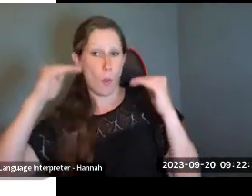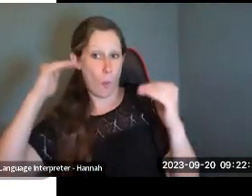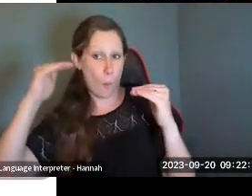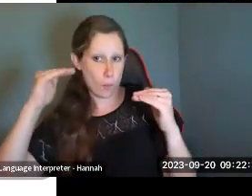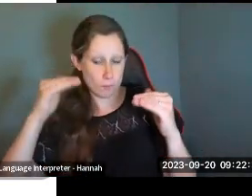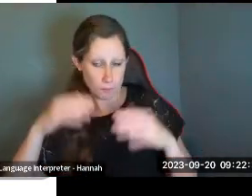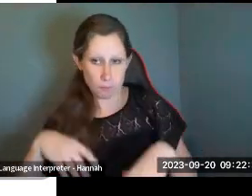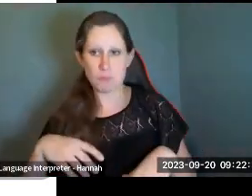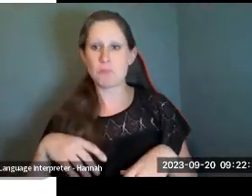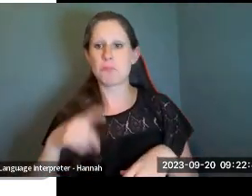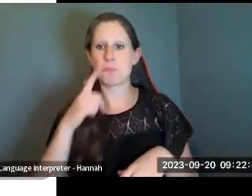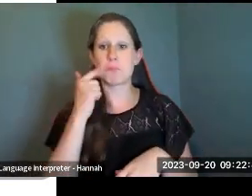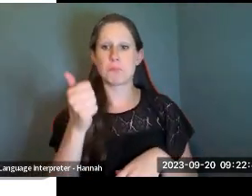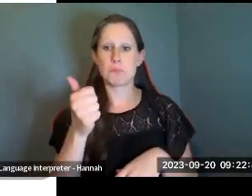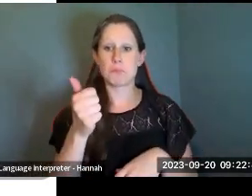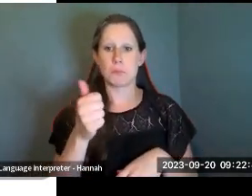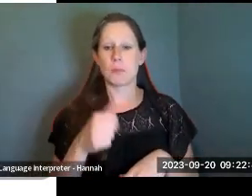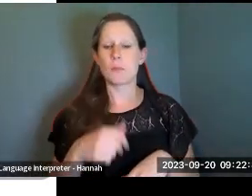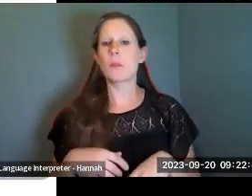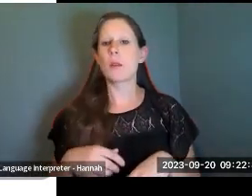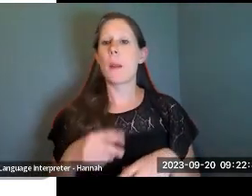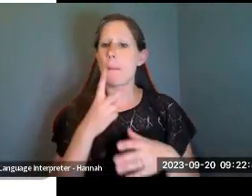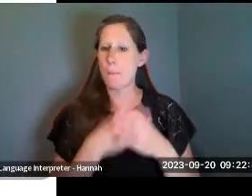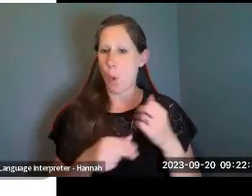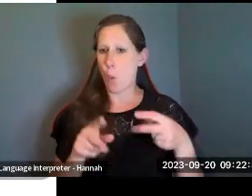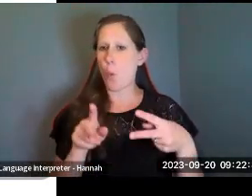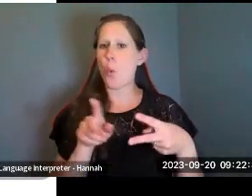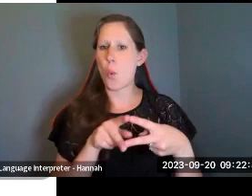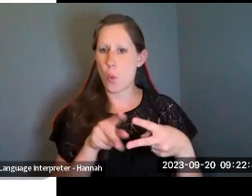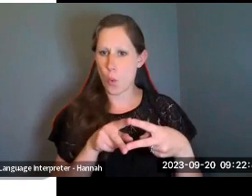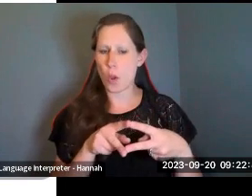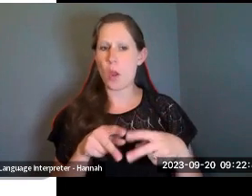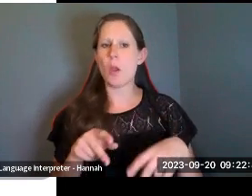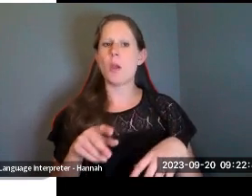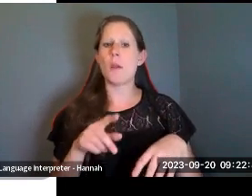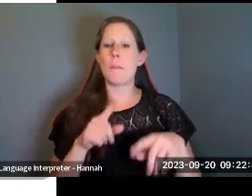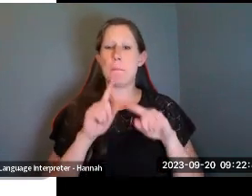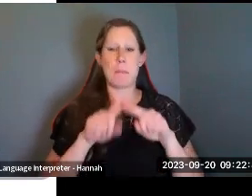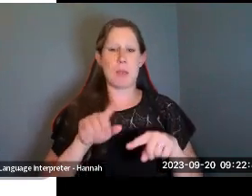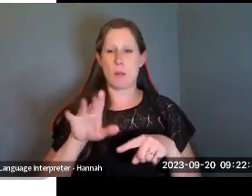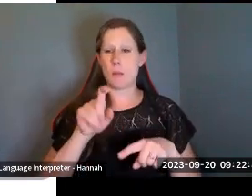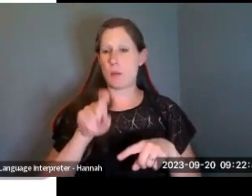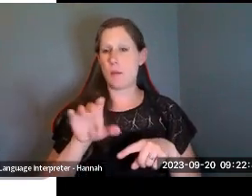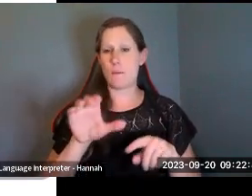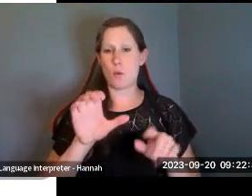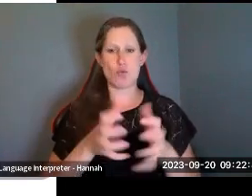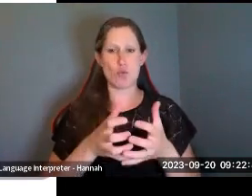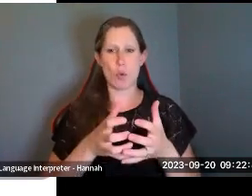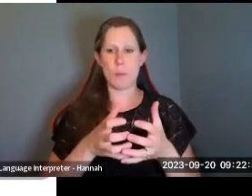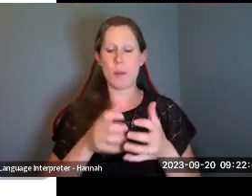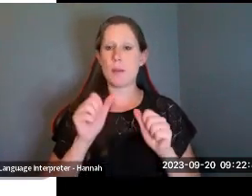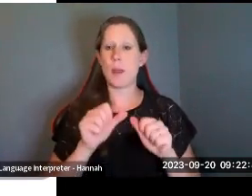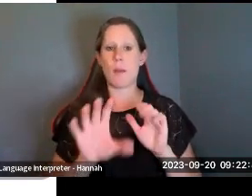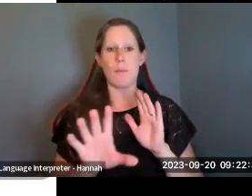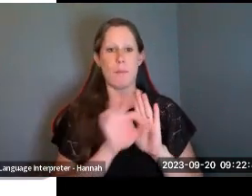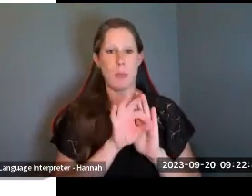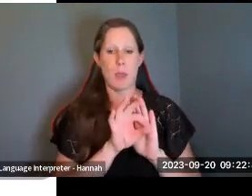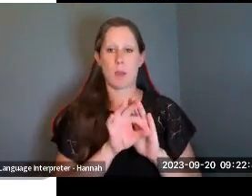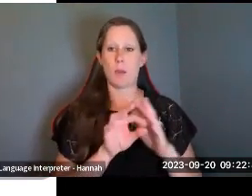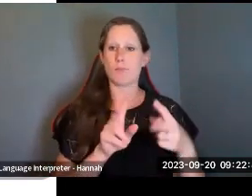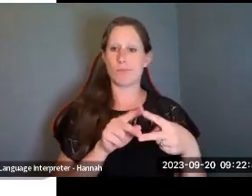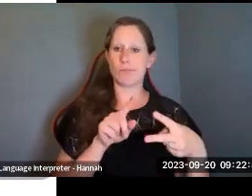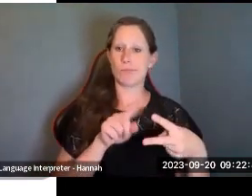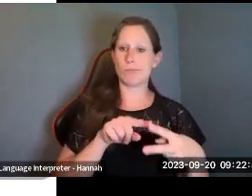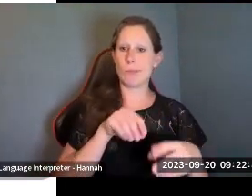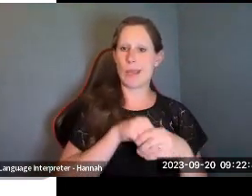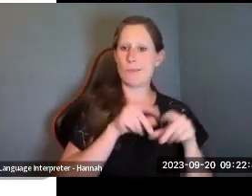attend, know that based on the needs of your group, you can attend either in